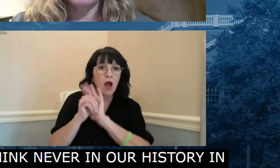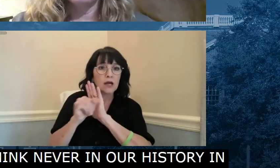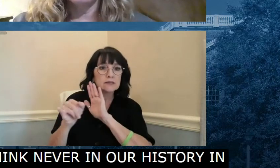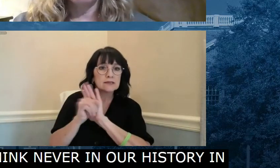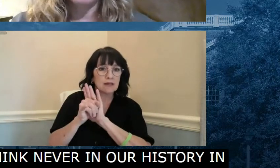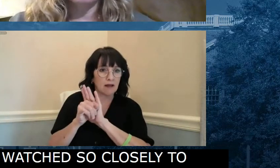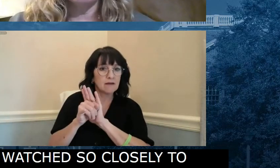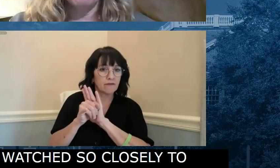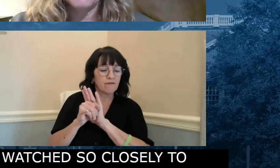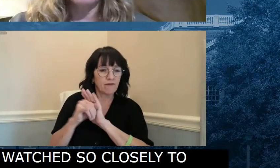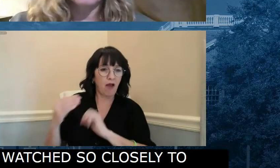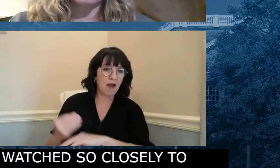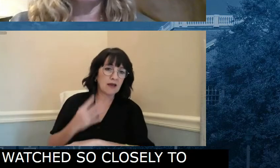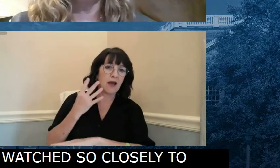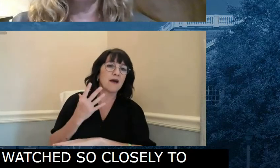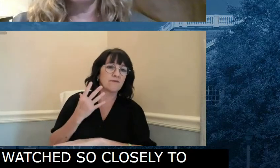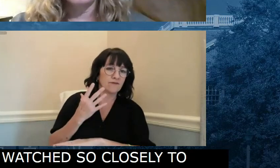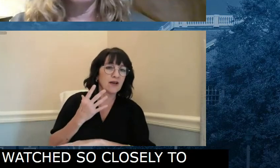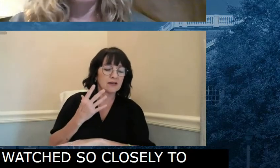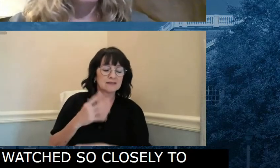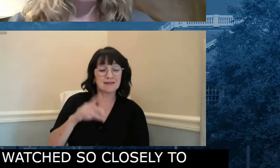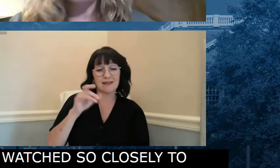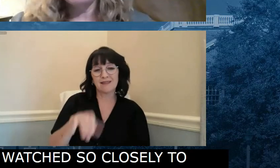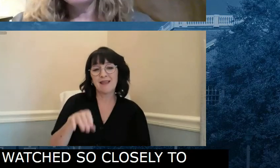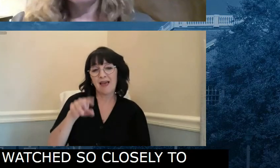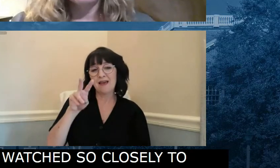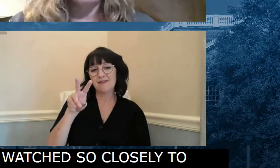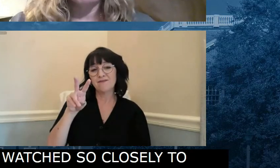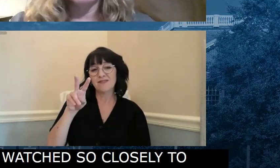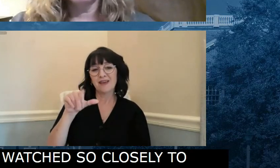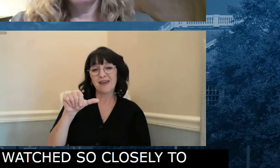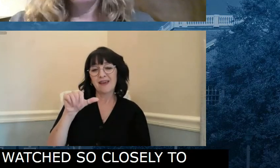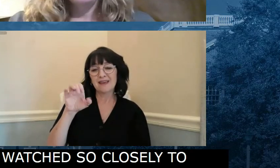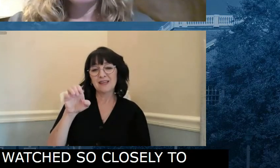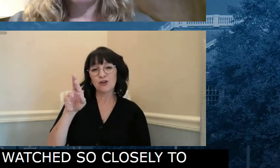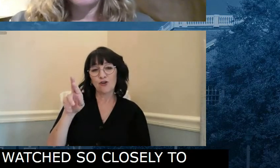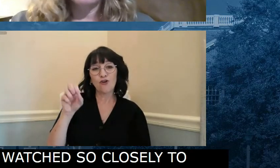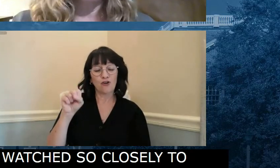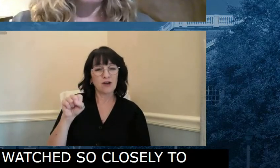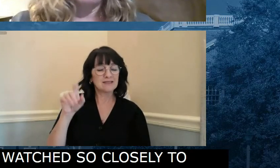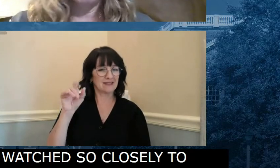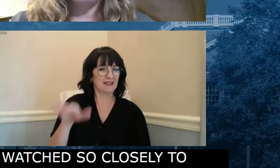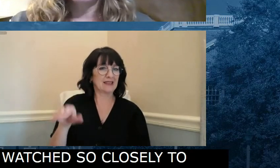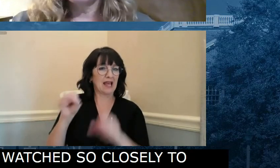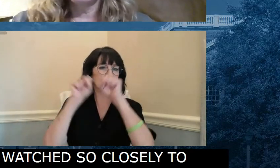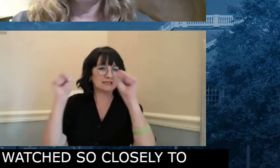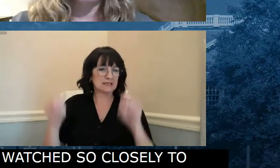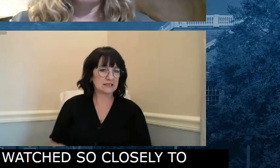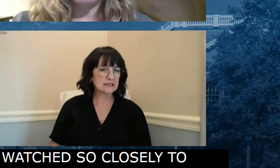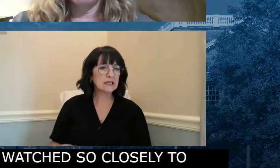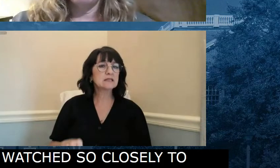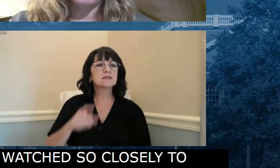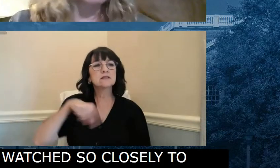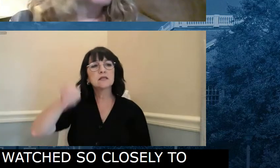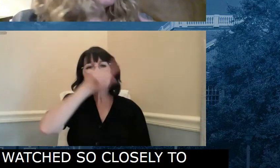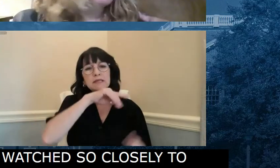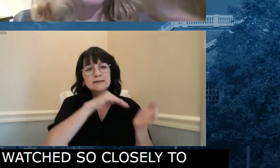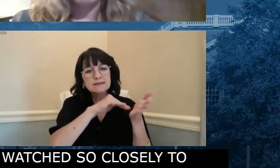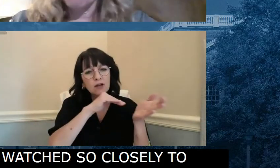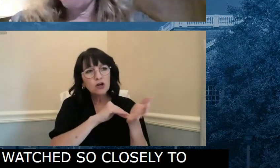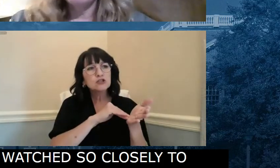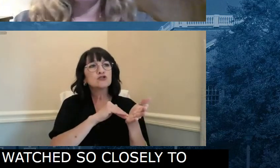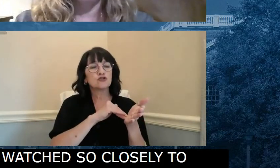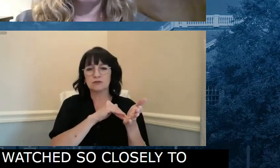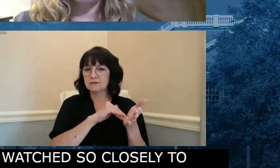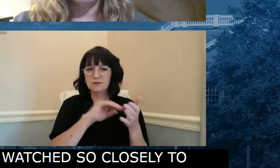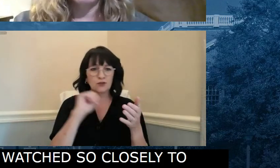vaccine. And not only is there the VAERS system where, anyone in the public, as well as physicians, healthcare providers,